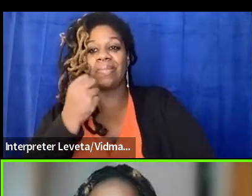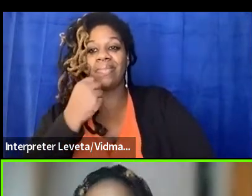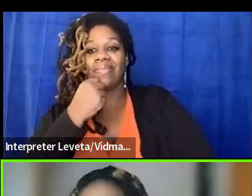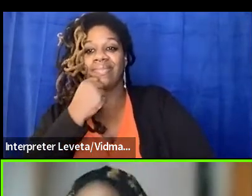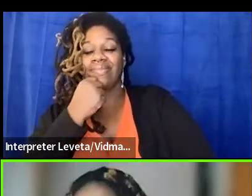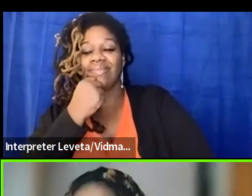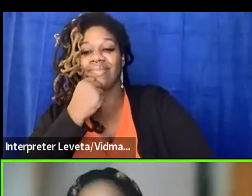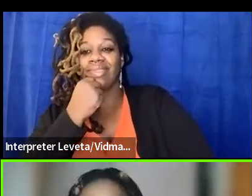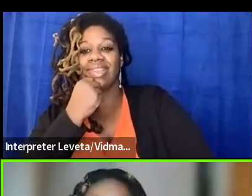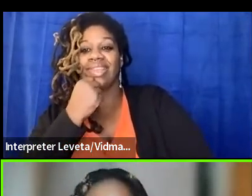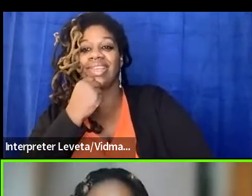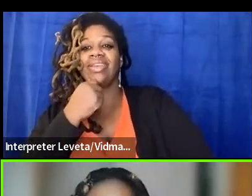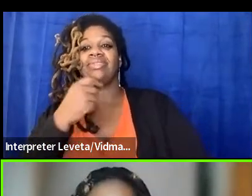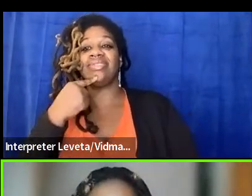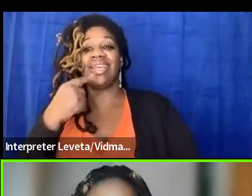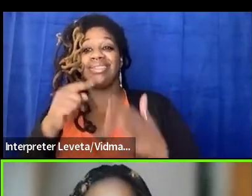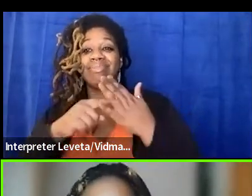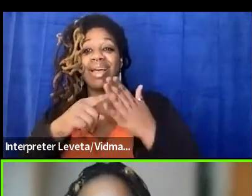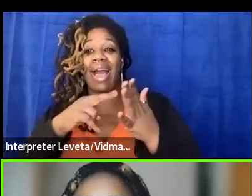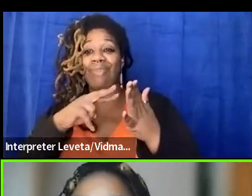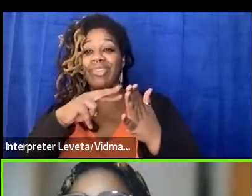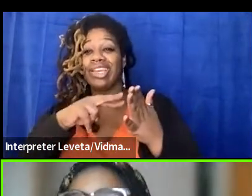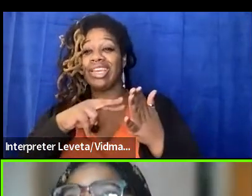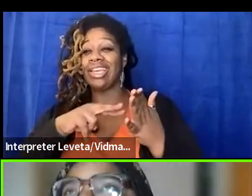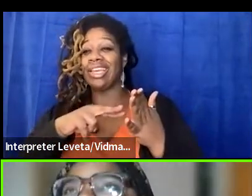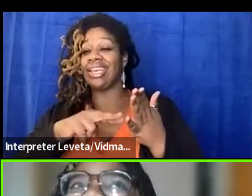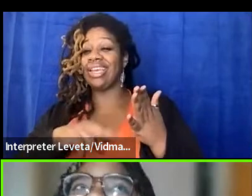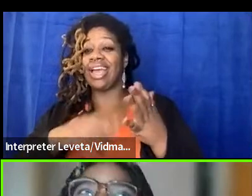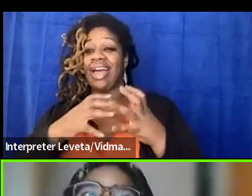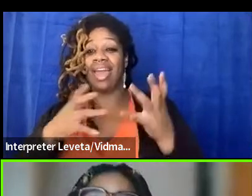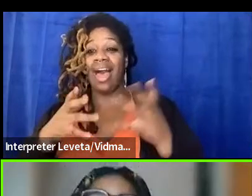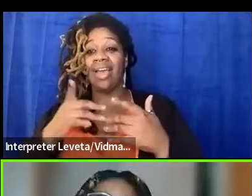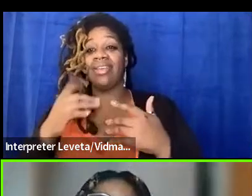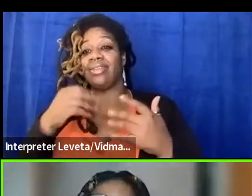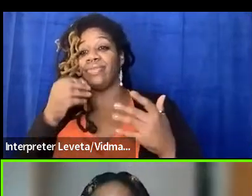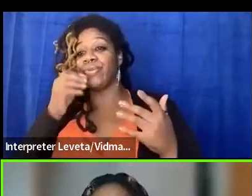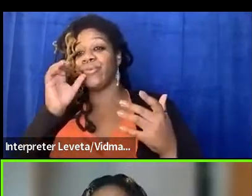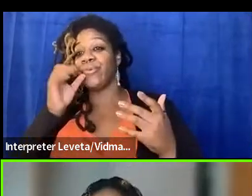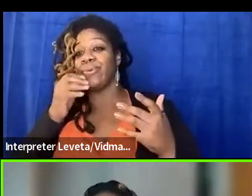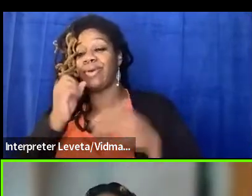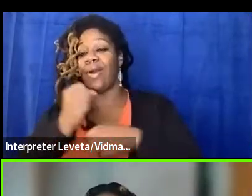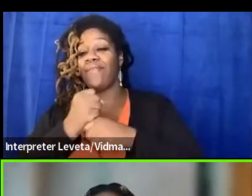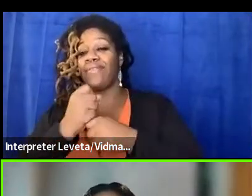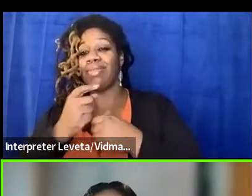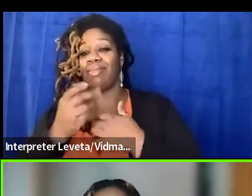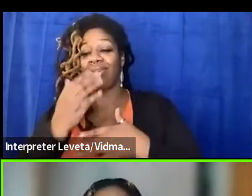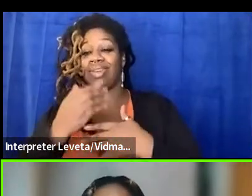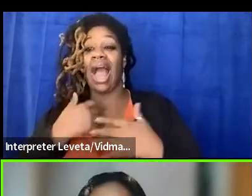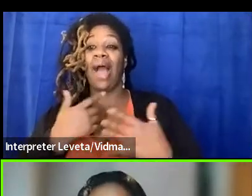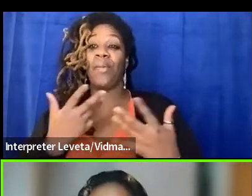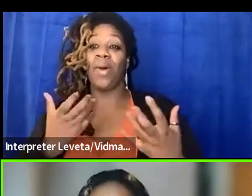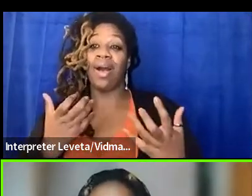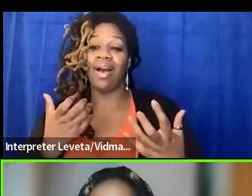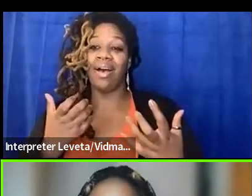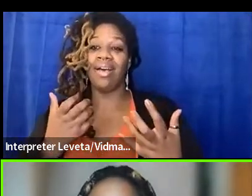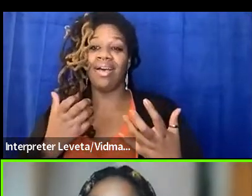to put it. I like to imagine that's what I do in the mornings, but I probably don't look as glamorous or like